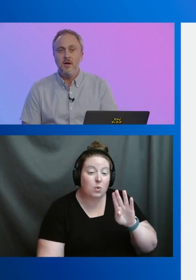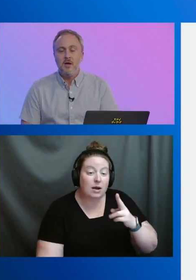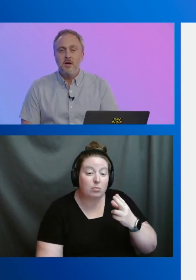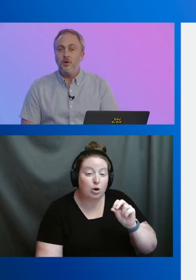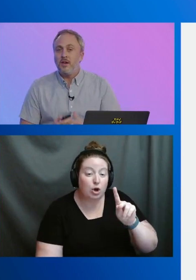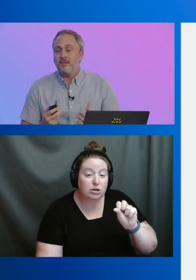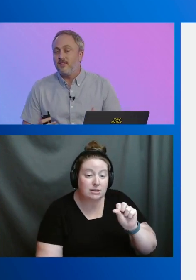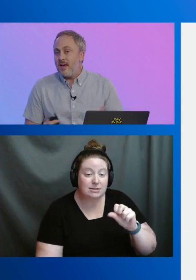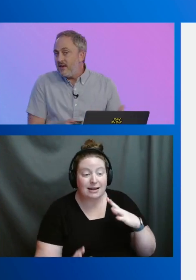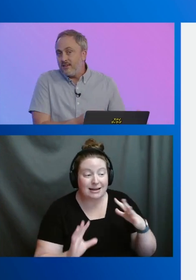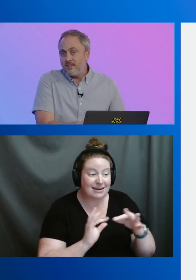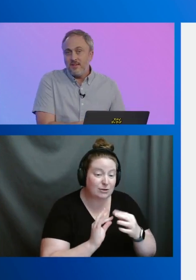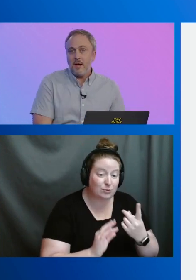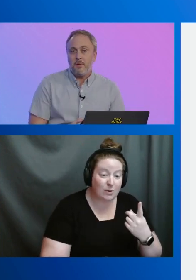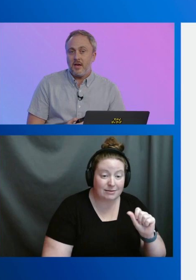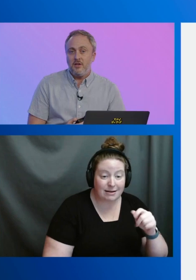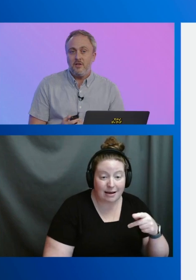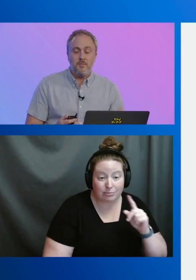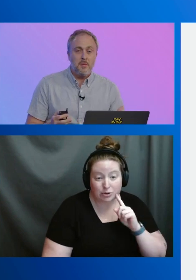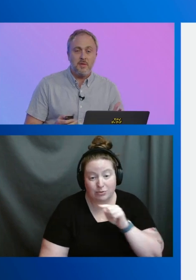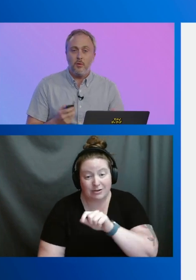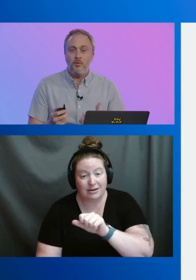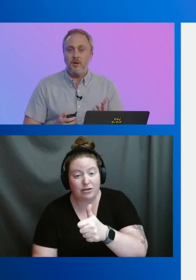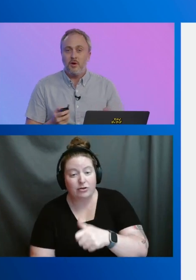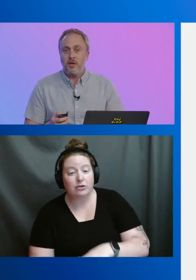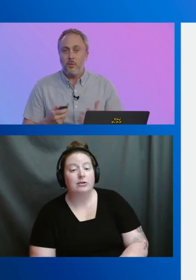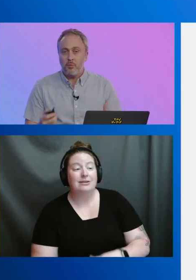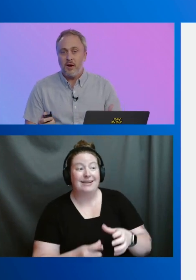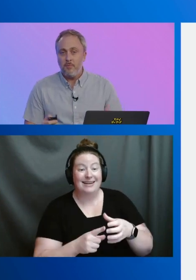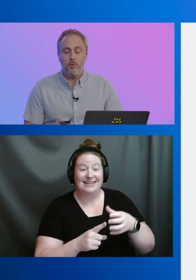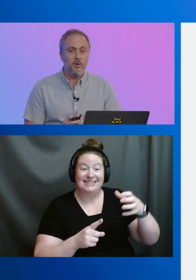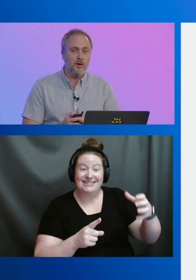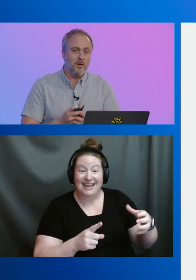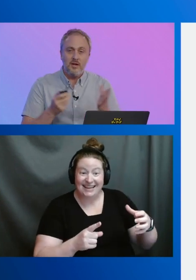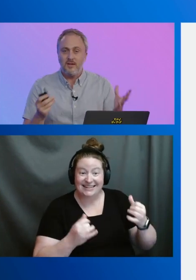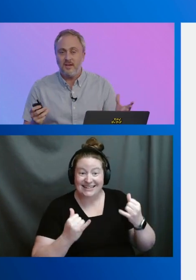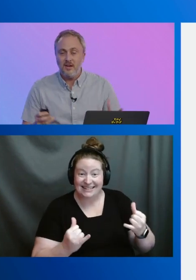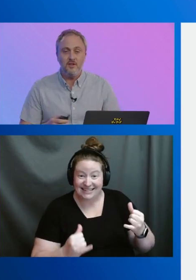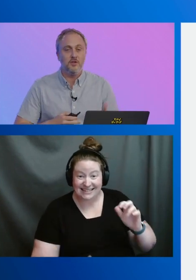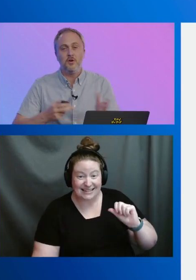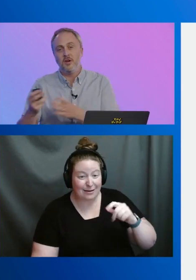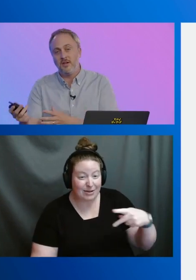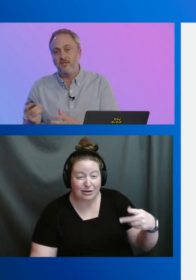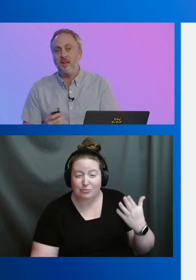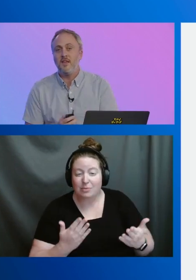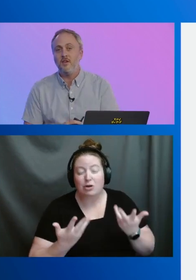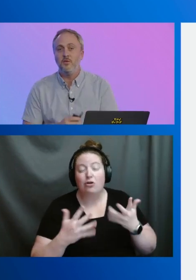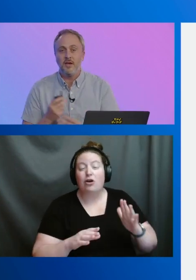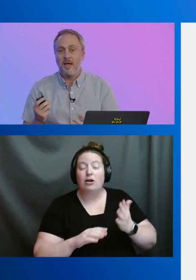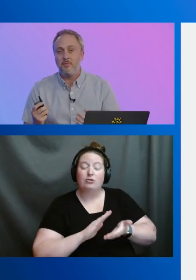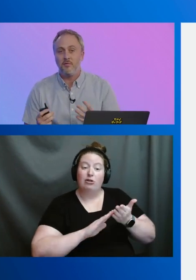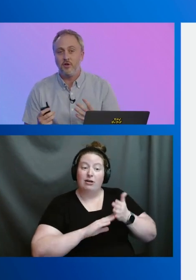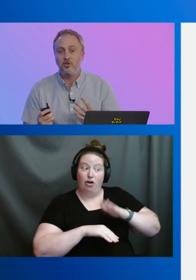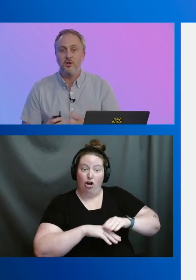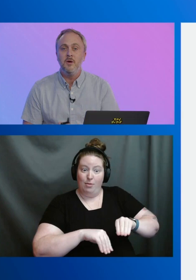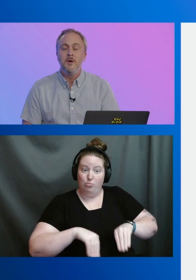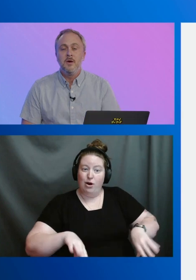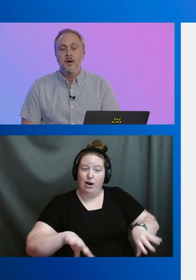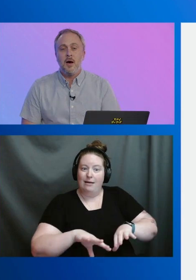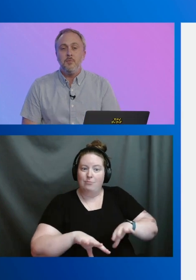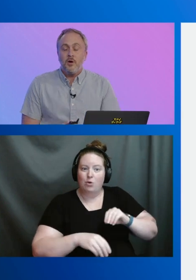another. You can extend existing applications. Maybe they're already running on-prem or in containers, and you can extend that using a Lambda